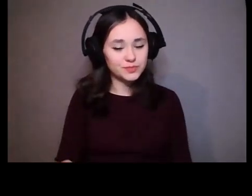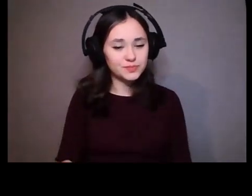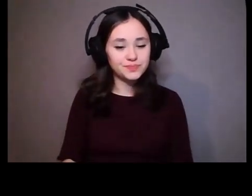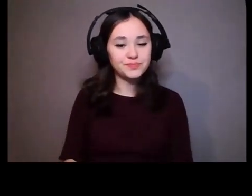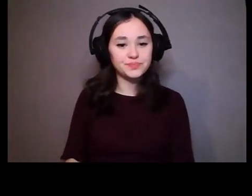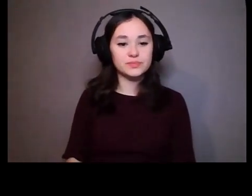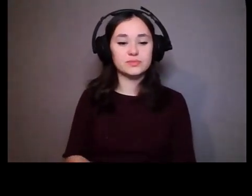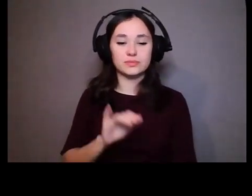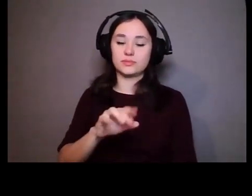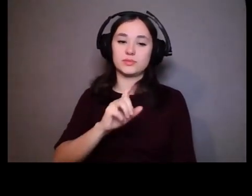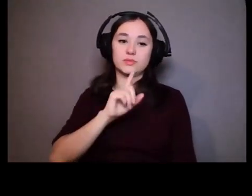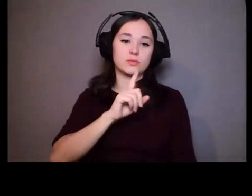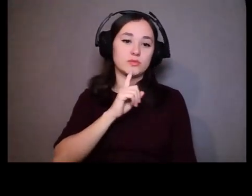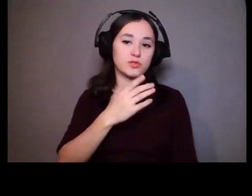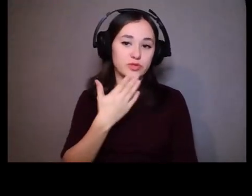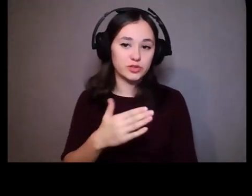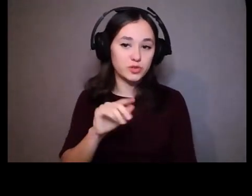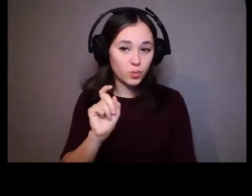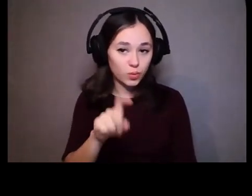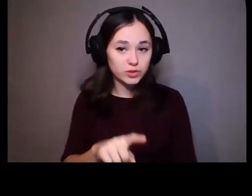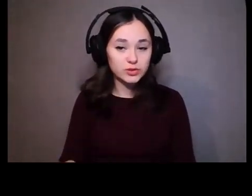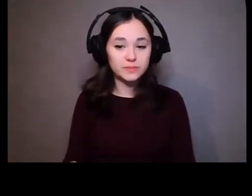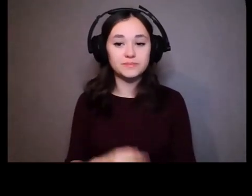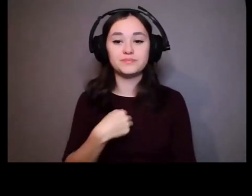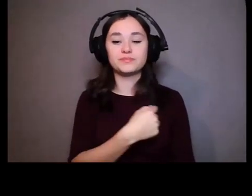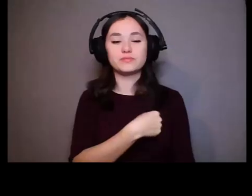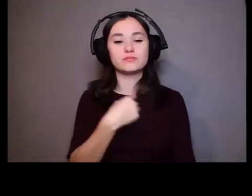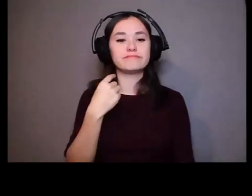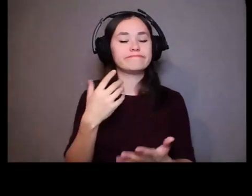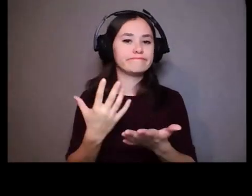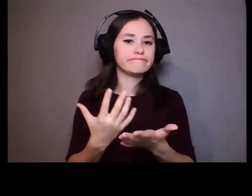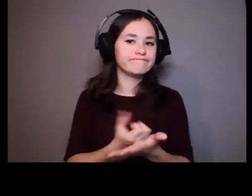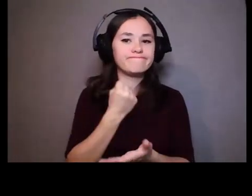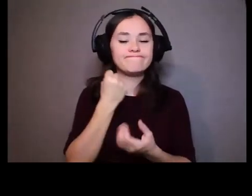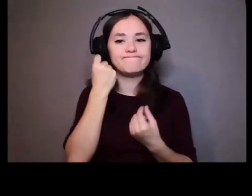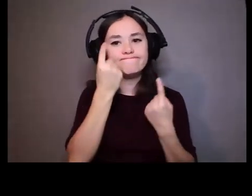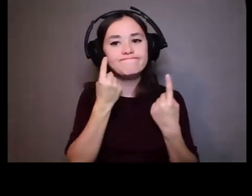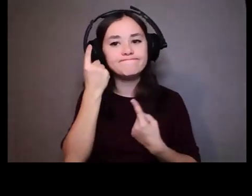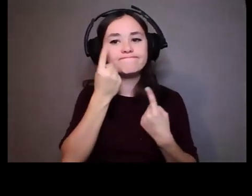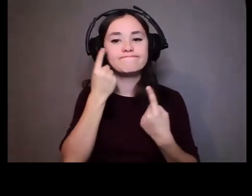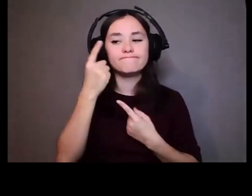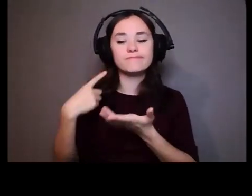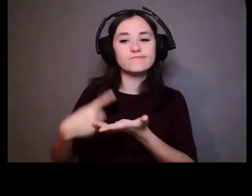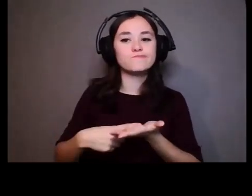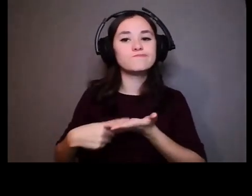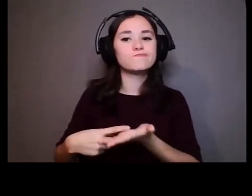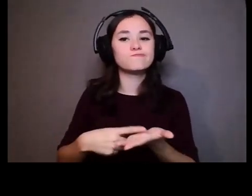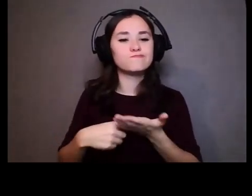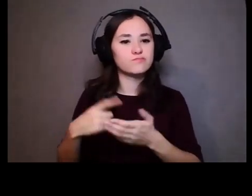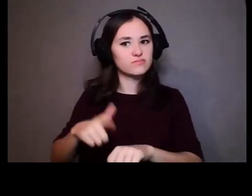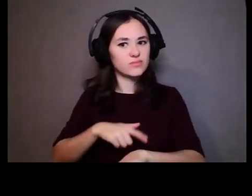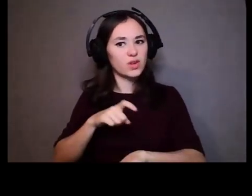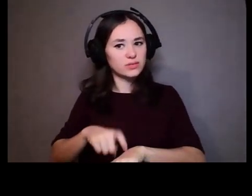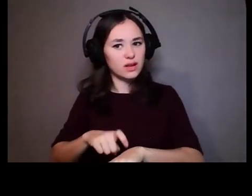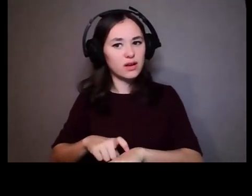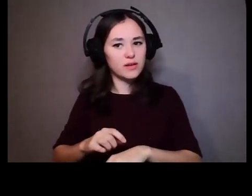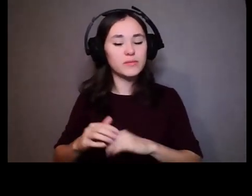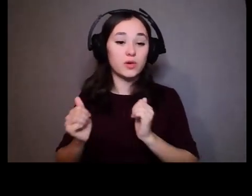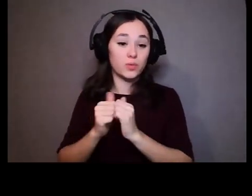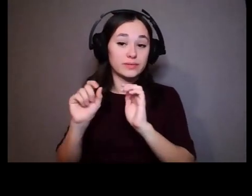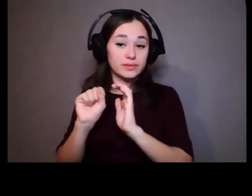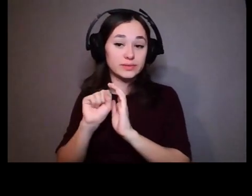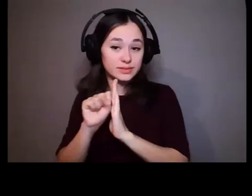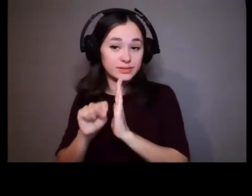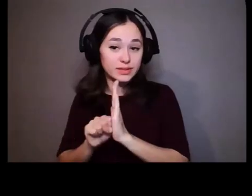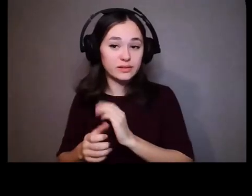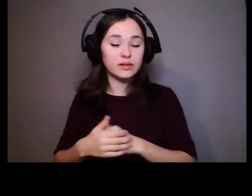is a really good question, and one we spent a lot of time thinking about and talking about as an integrated team with the state. We worked